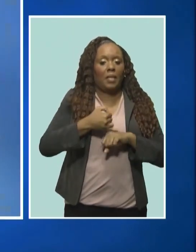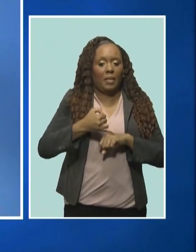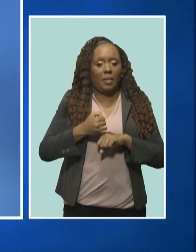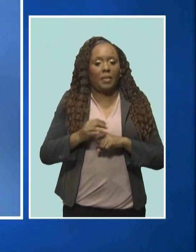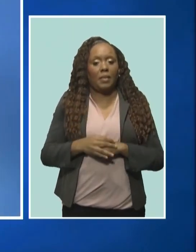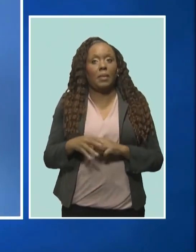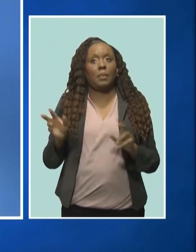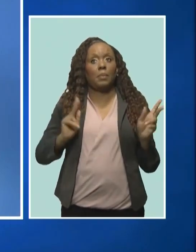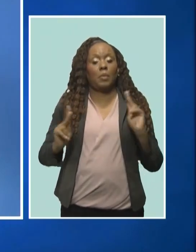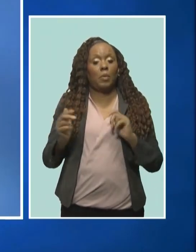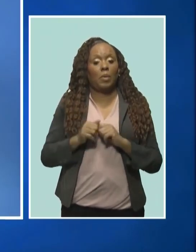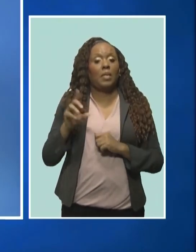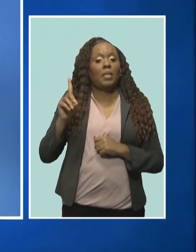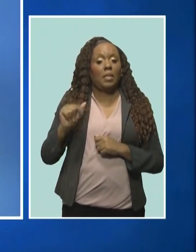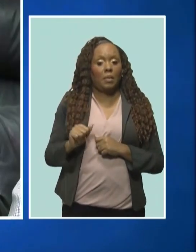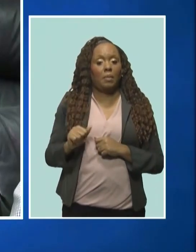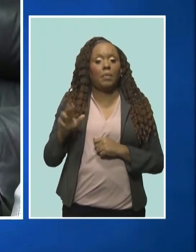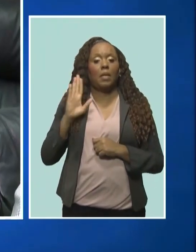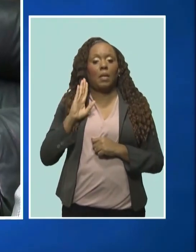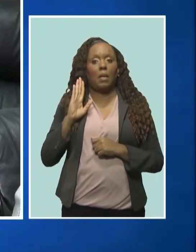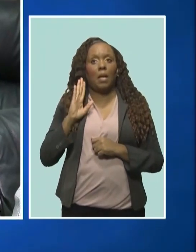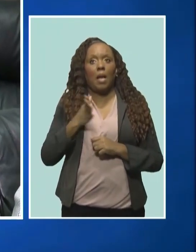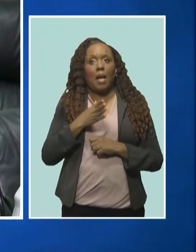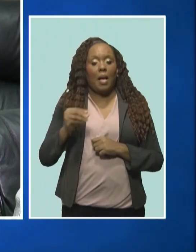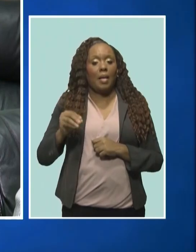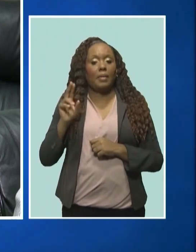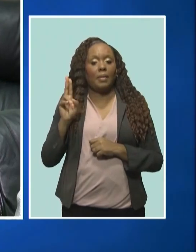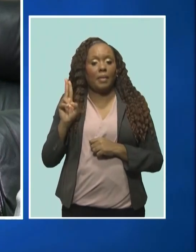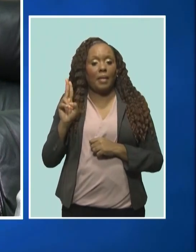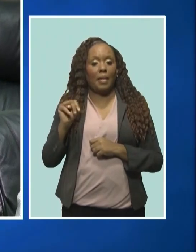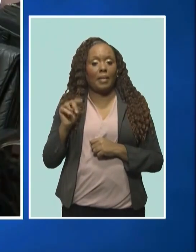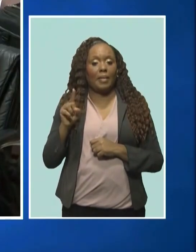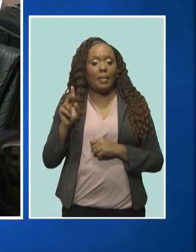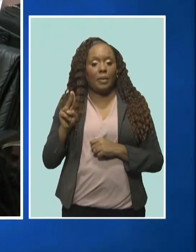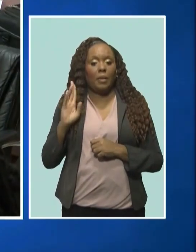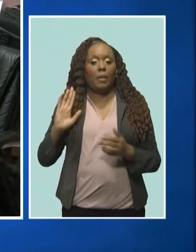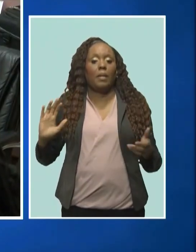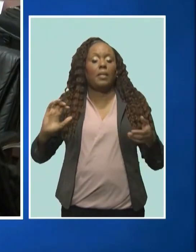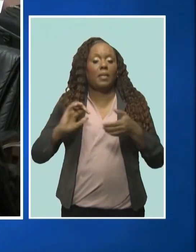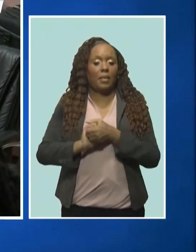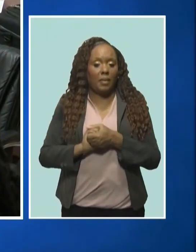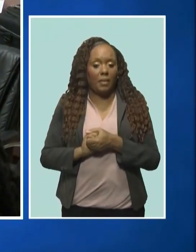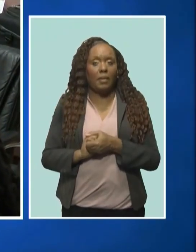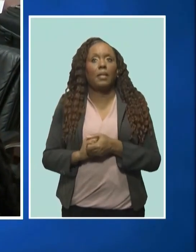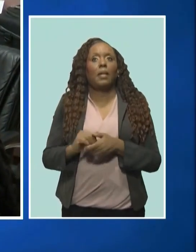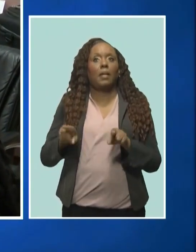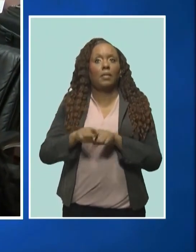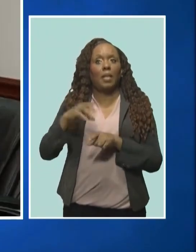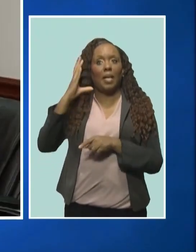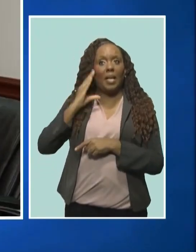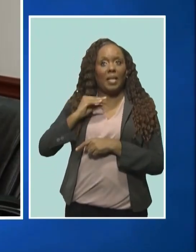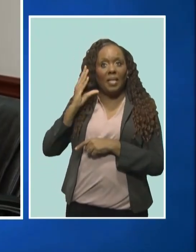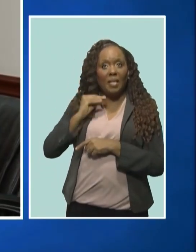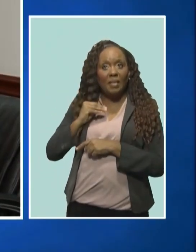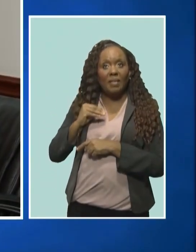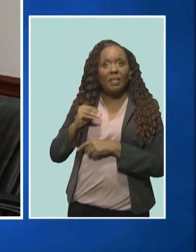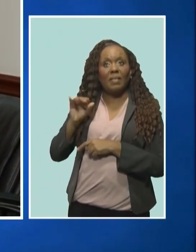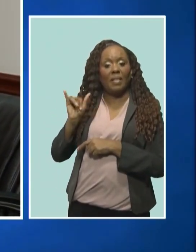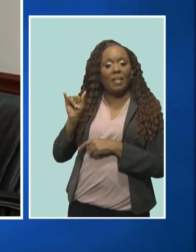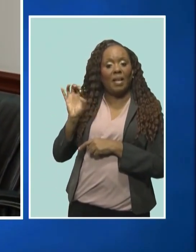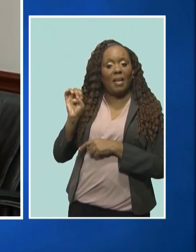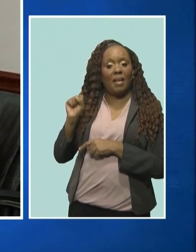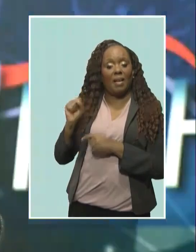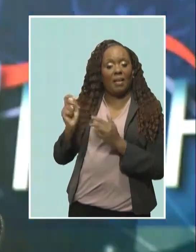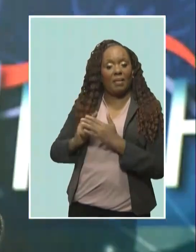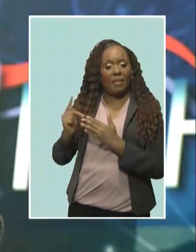with disabilities in partnership with the National Disabilities Unit, as well as Experience Enterprise with the Youth